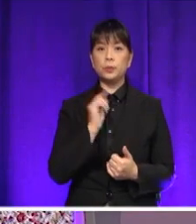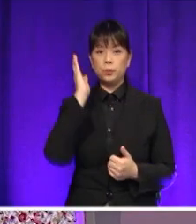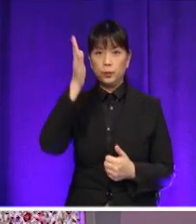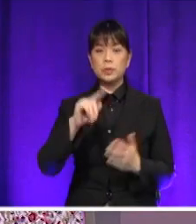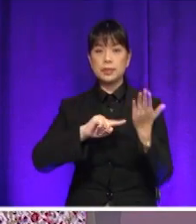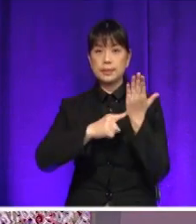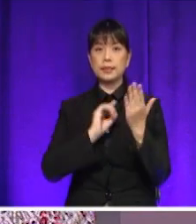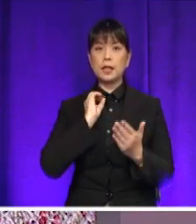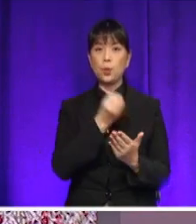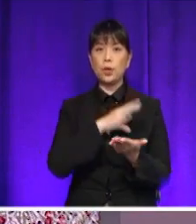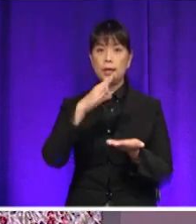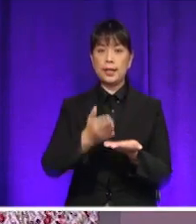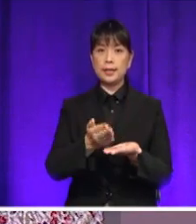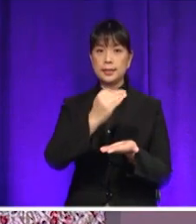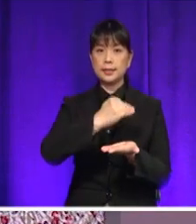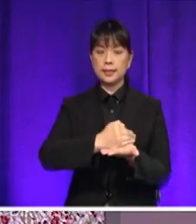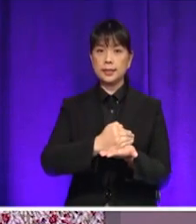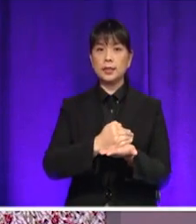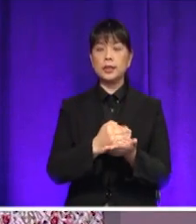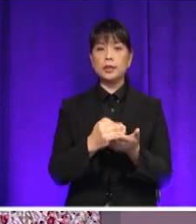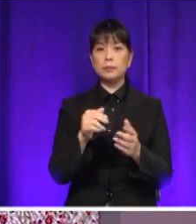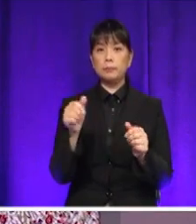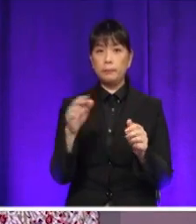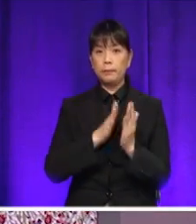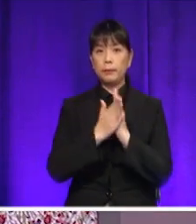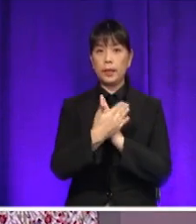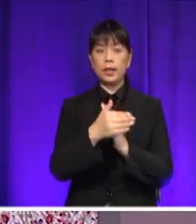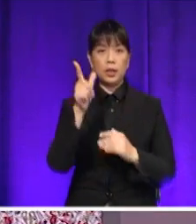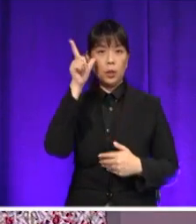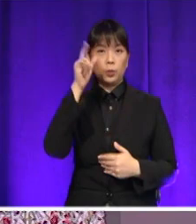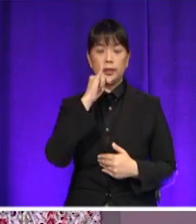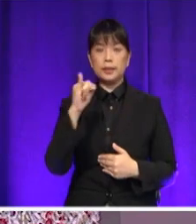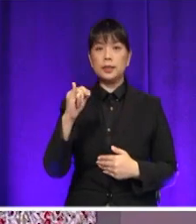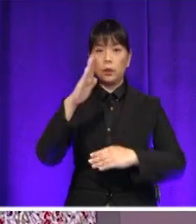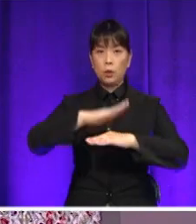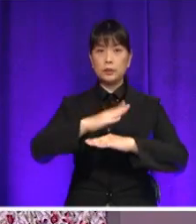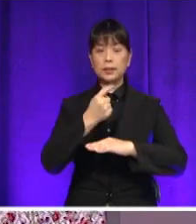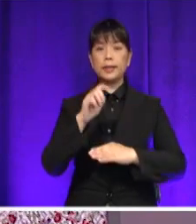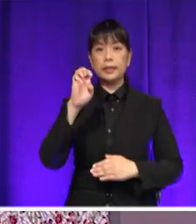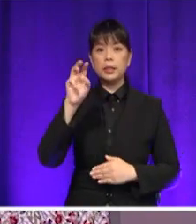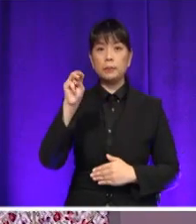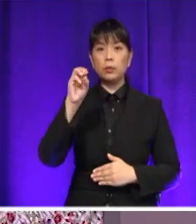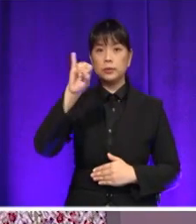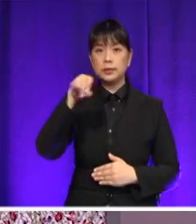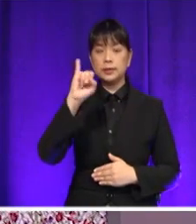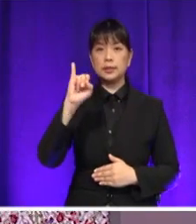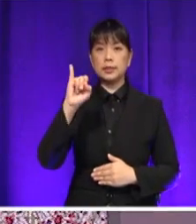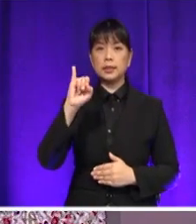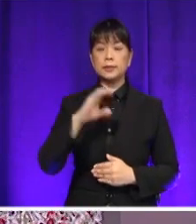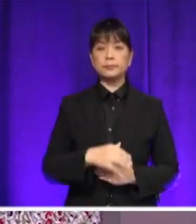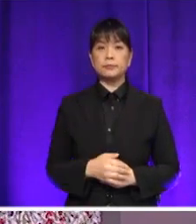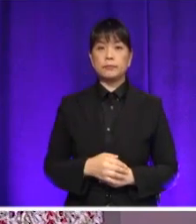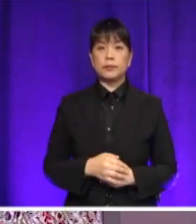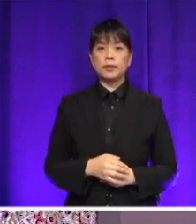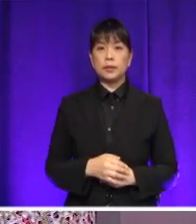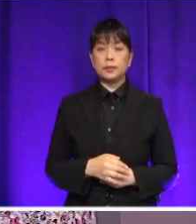lesson with looking at the emojis, trying to identify the feelings. I'm pretty sure everyone is very aware of